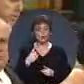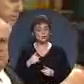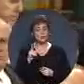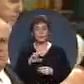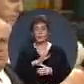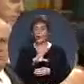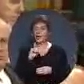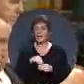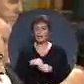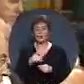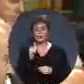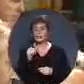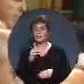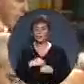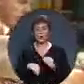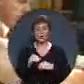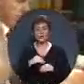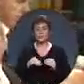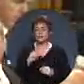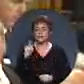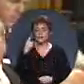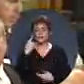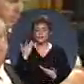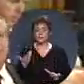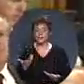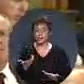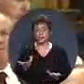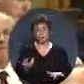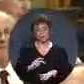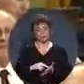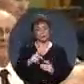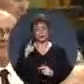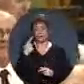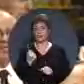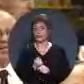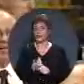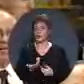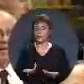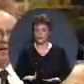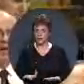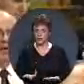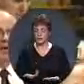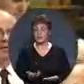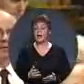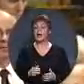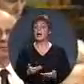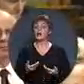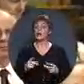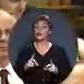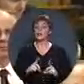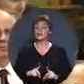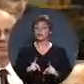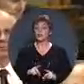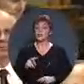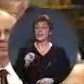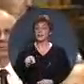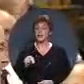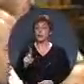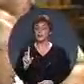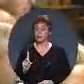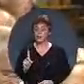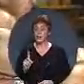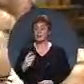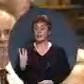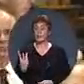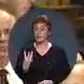not. Access got squeezed in by NDP member for Winnipeg Centre during his convenient love affair with